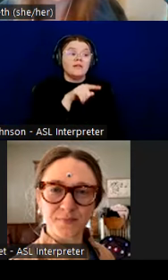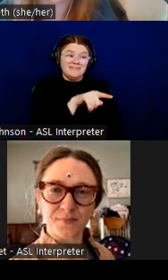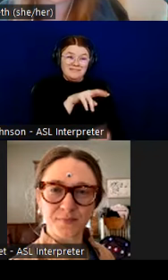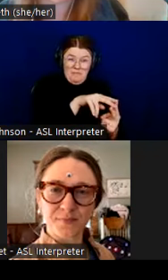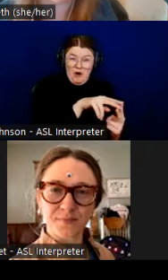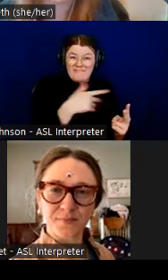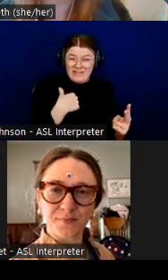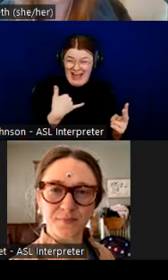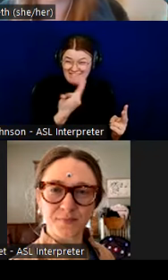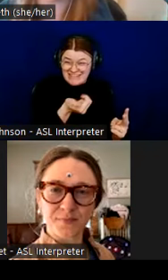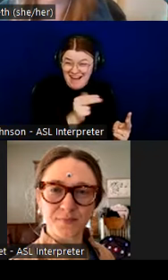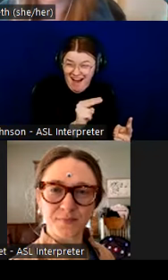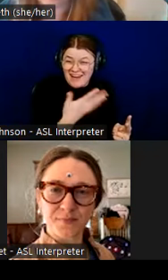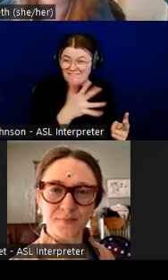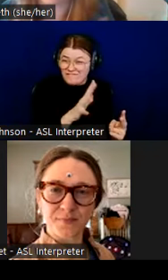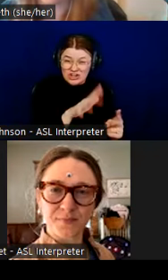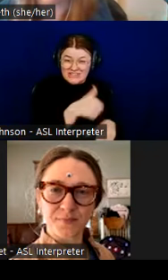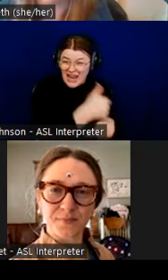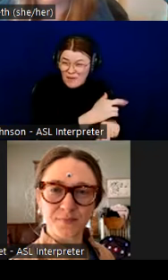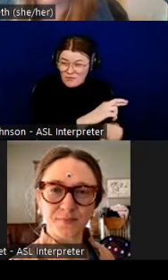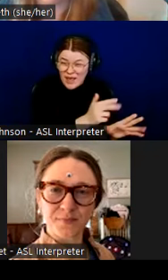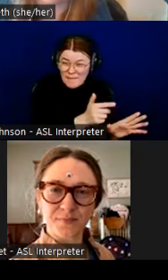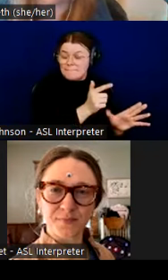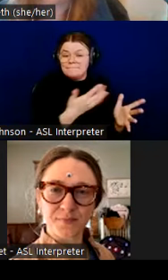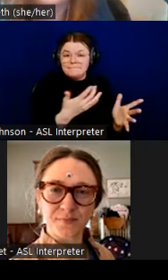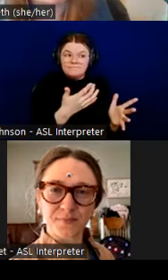course, this is self-defense. She was going to die.